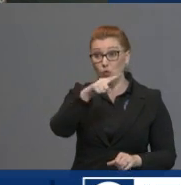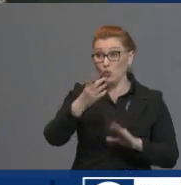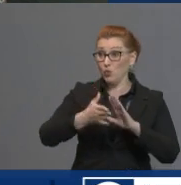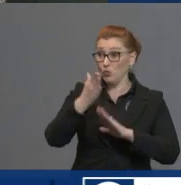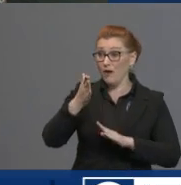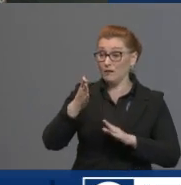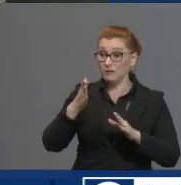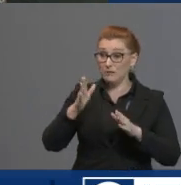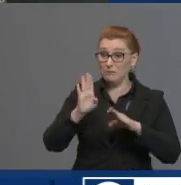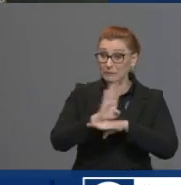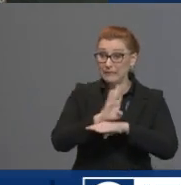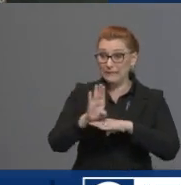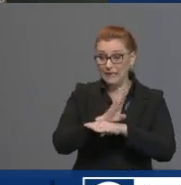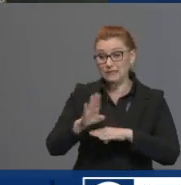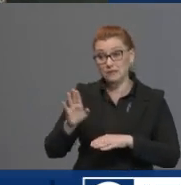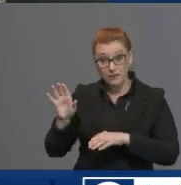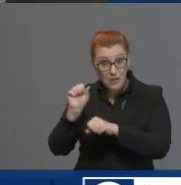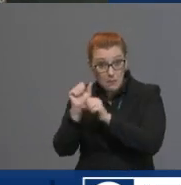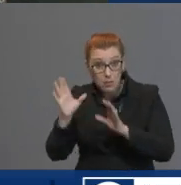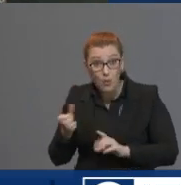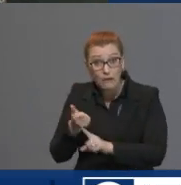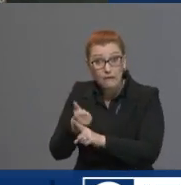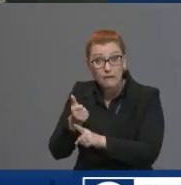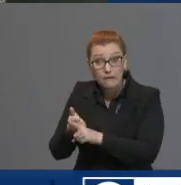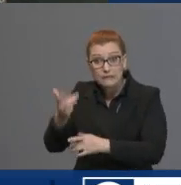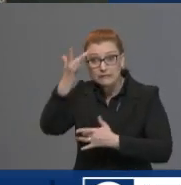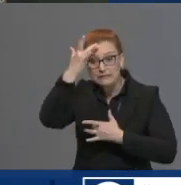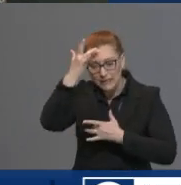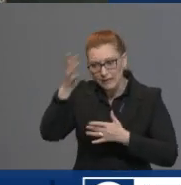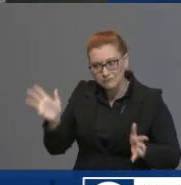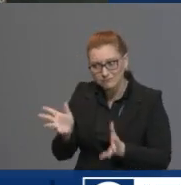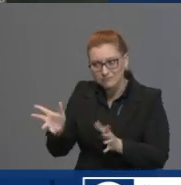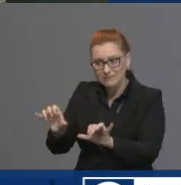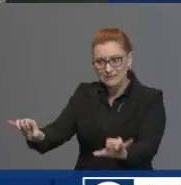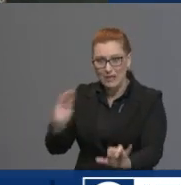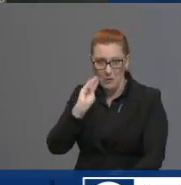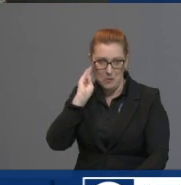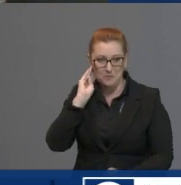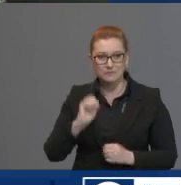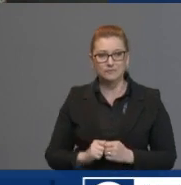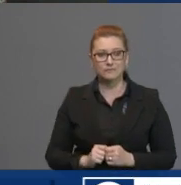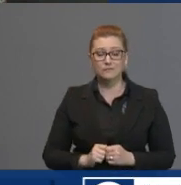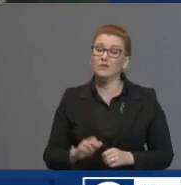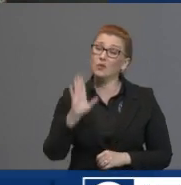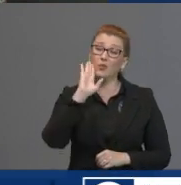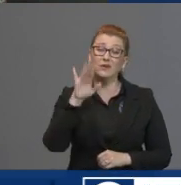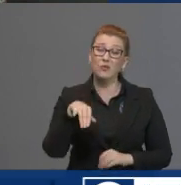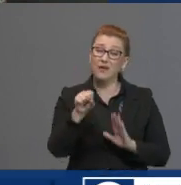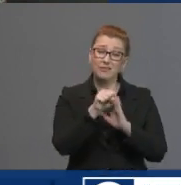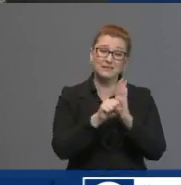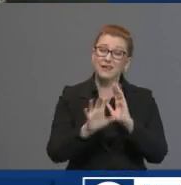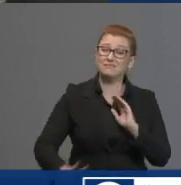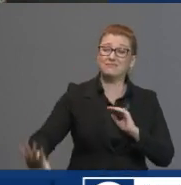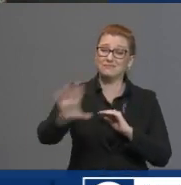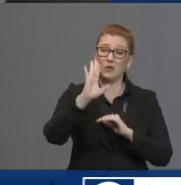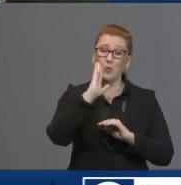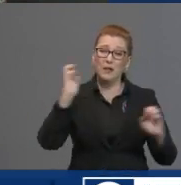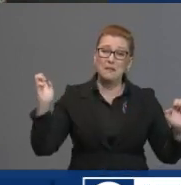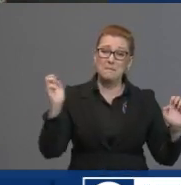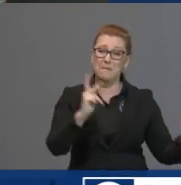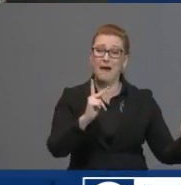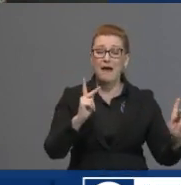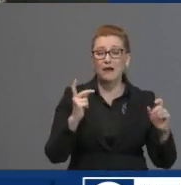sick, to stay home. So we're going to return stronger as a state. We know about the displacement